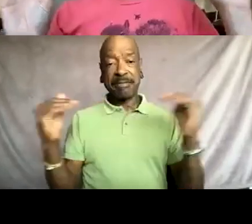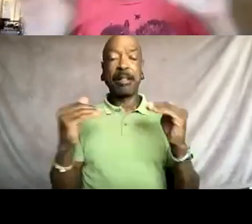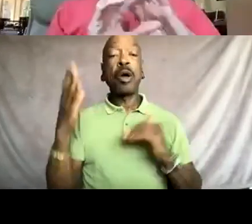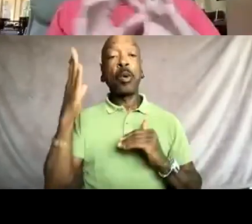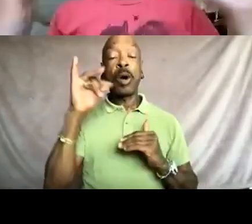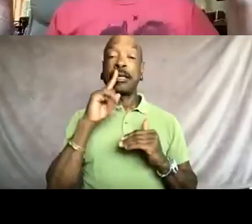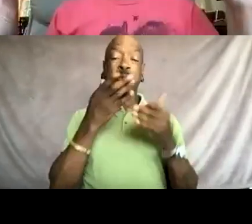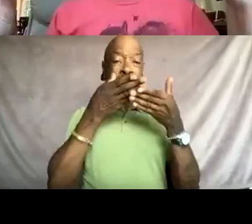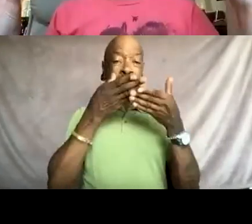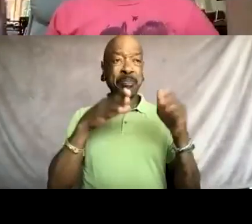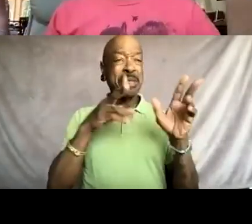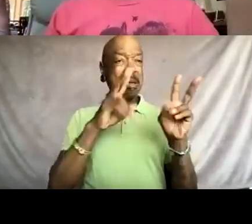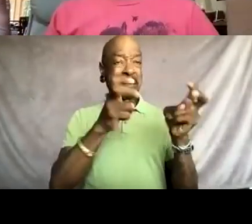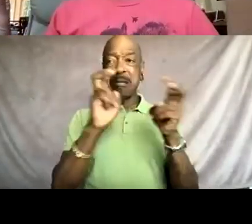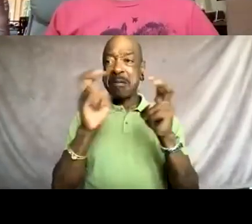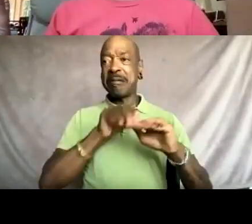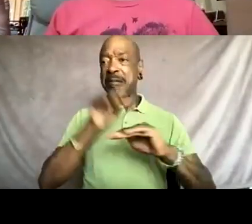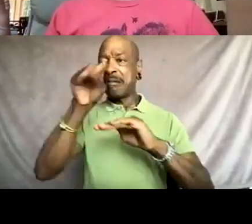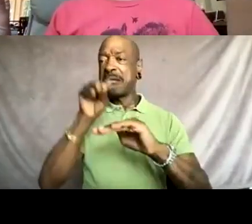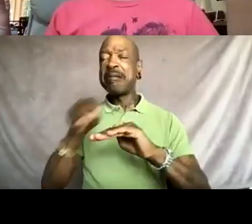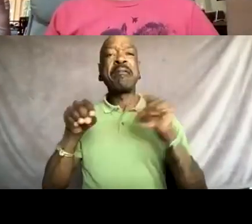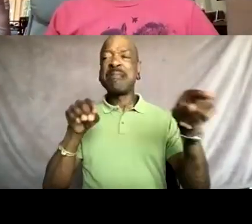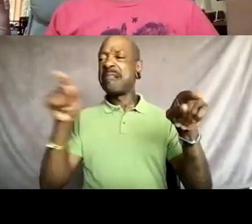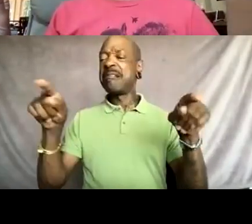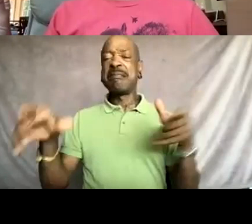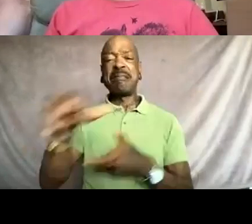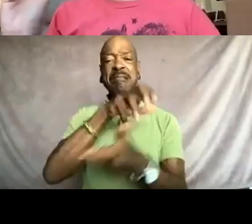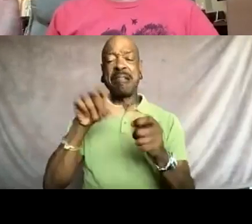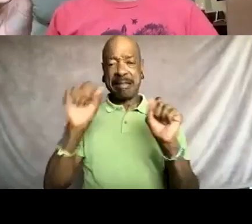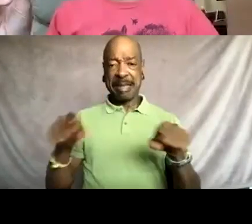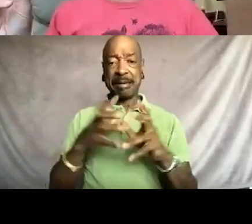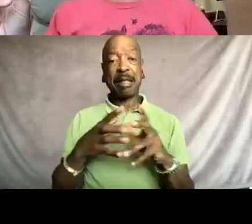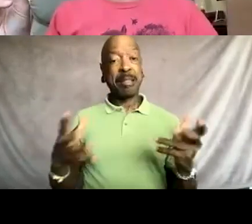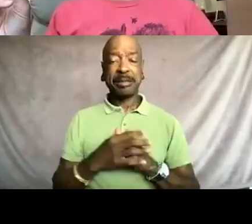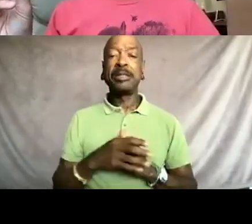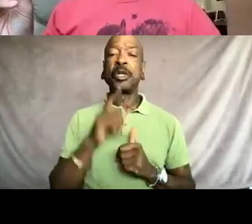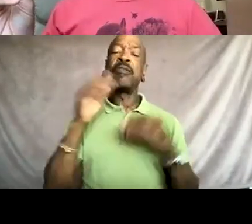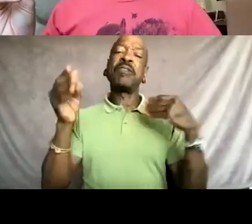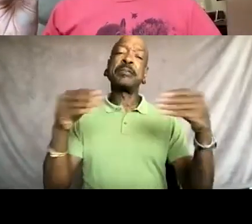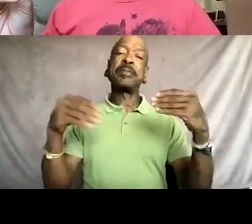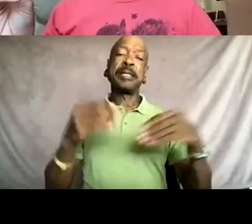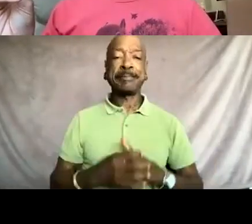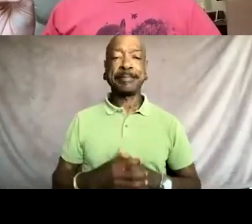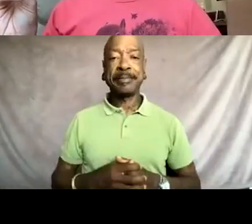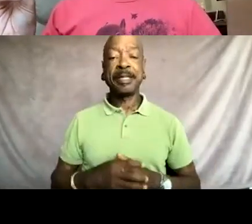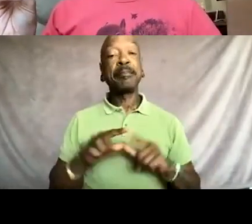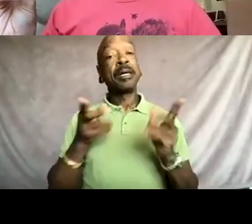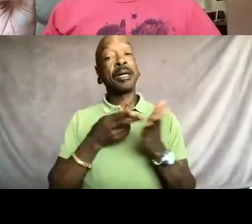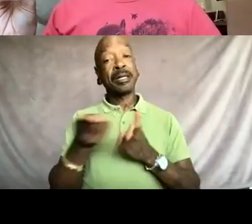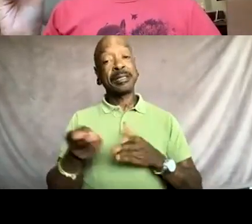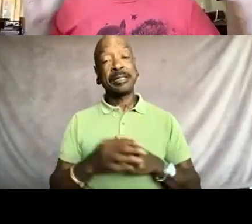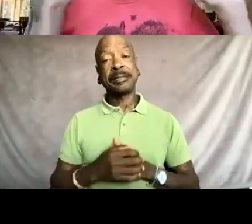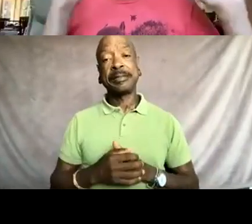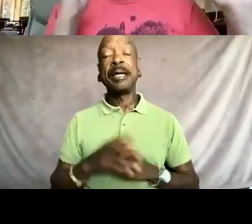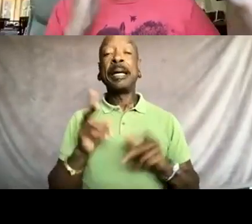out is you can mix and match a lot. And so there's flexibility there. But honestly,